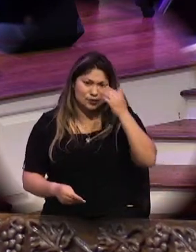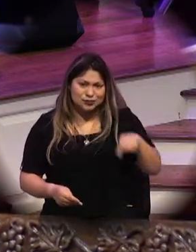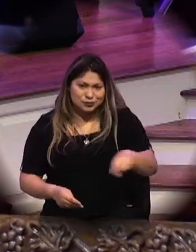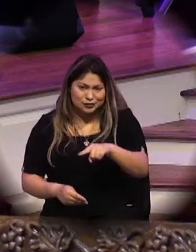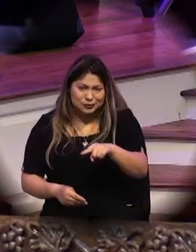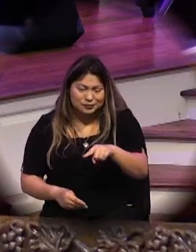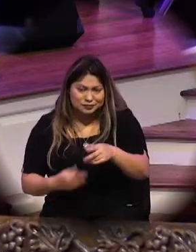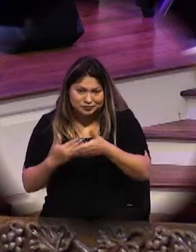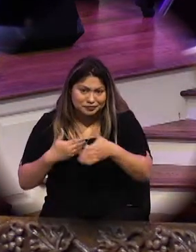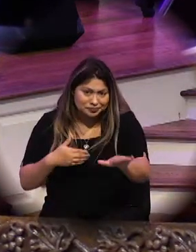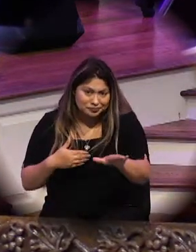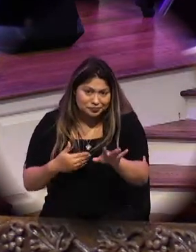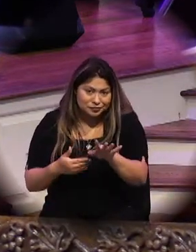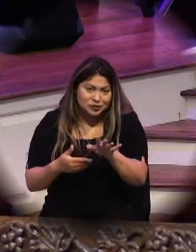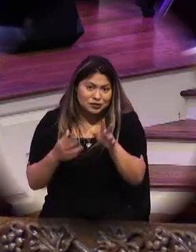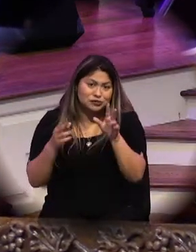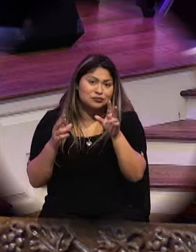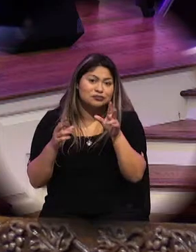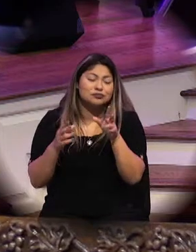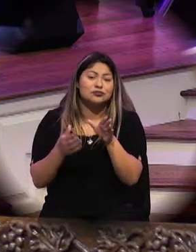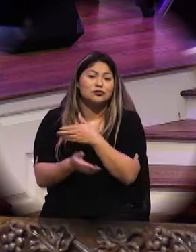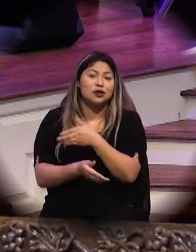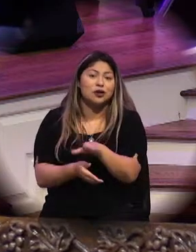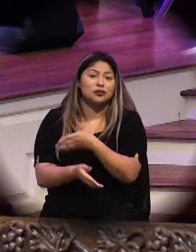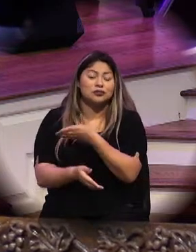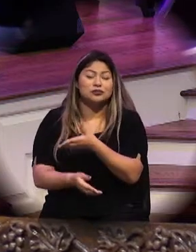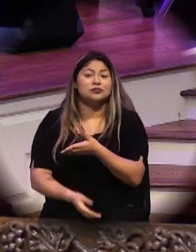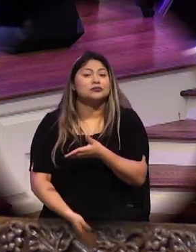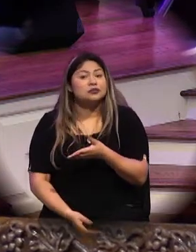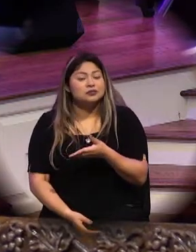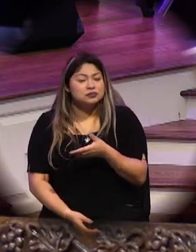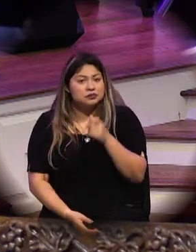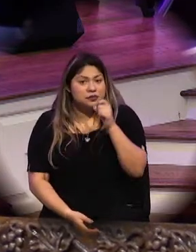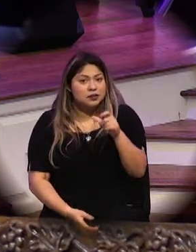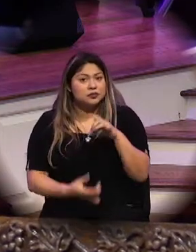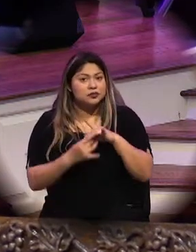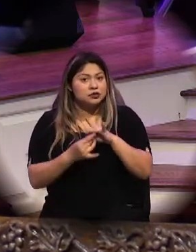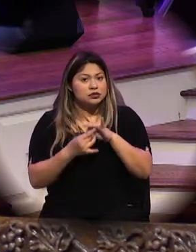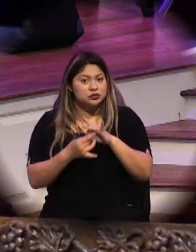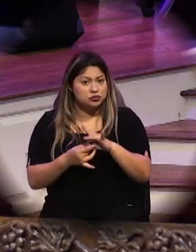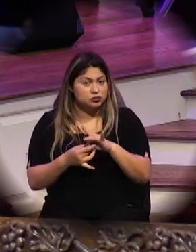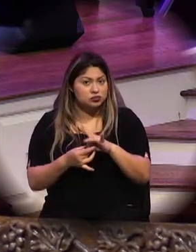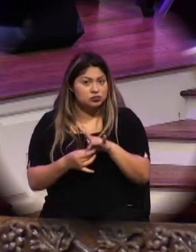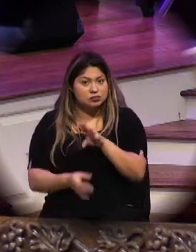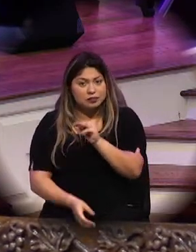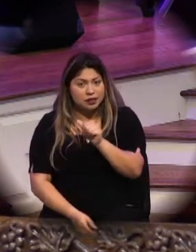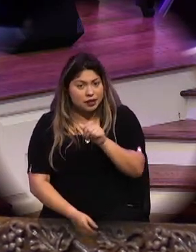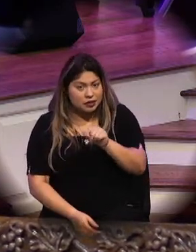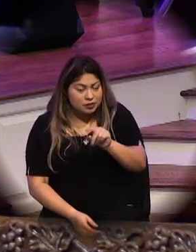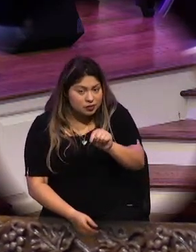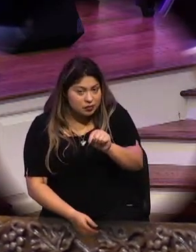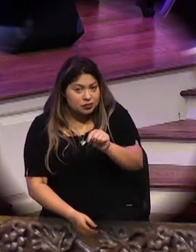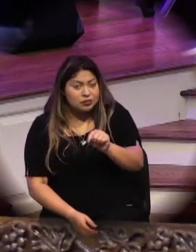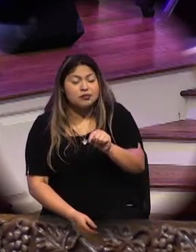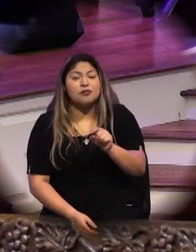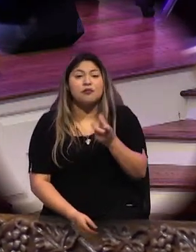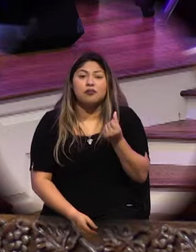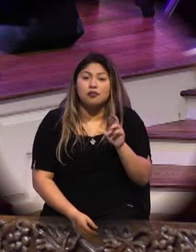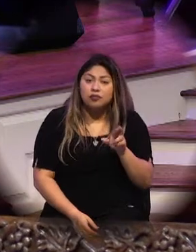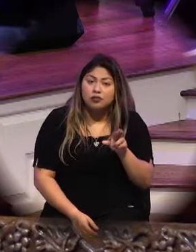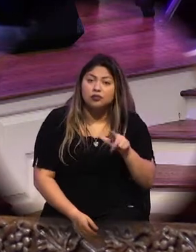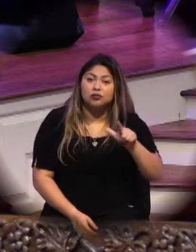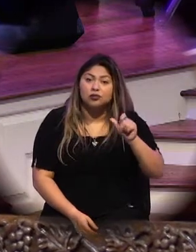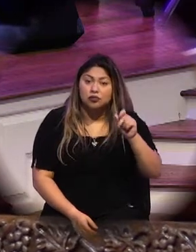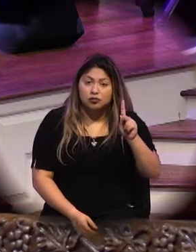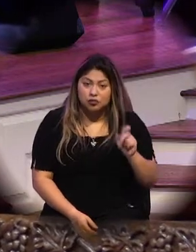the World, is based not on any passage from Luke or Matthew, but instead is based here on Psalm 98, a psalm